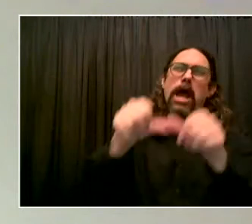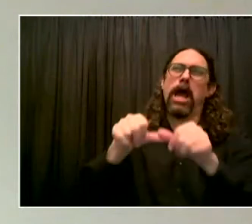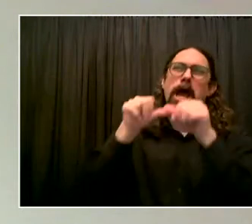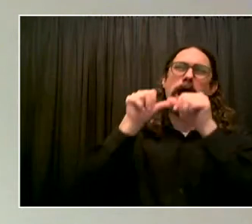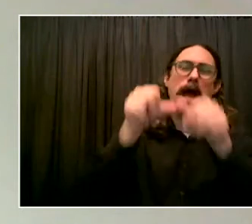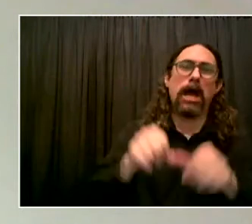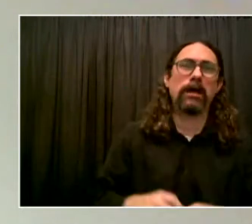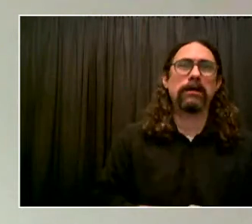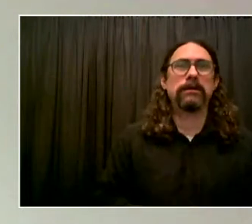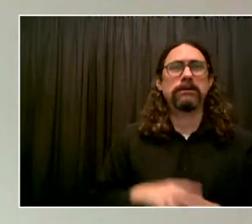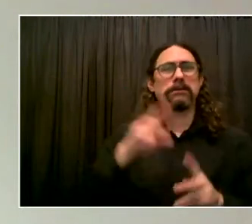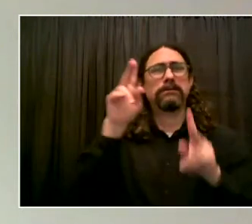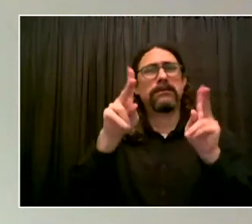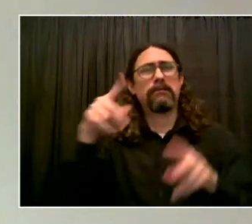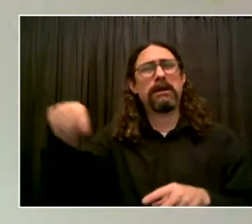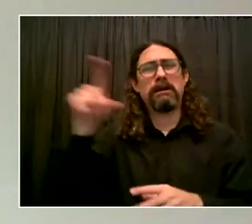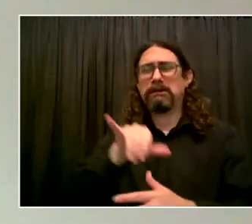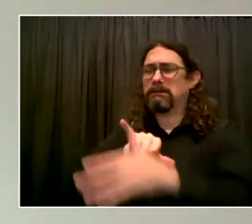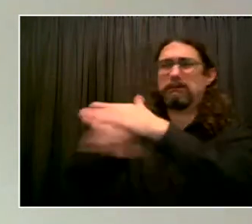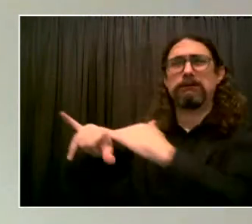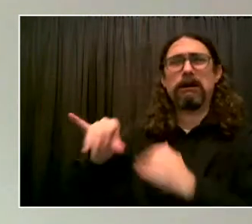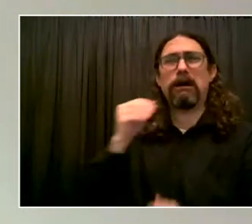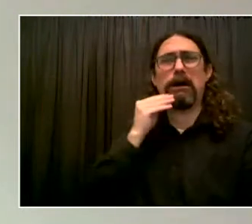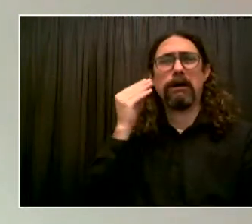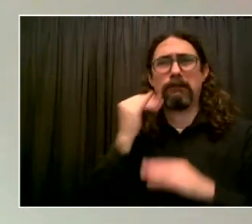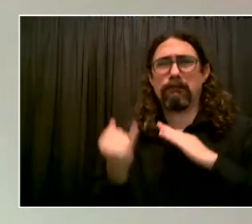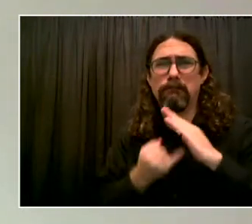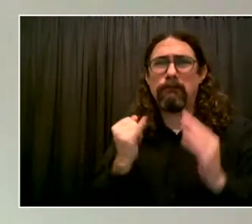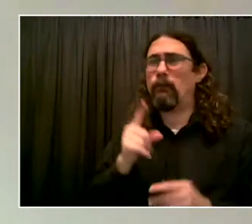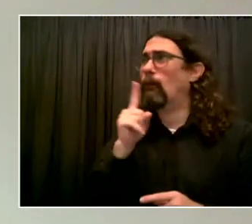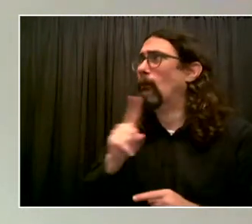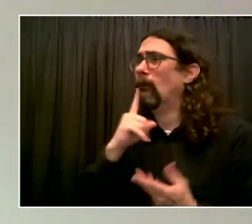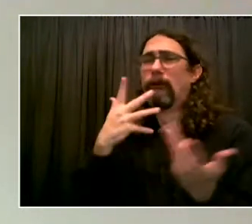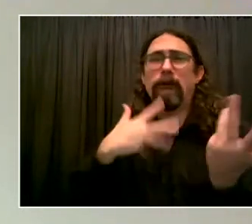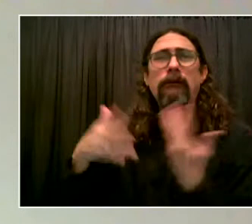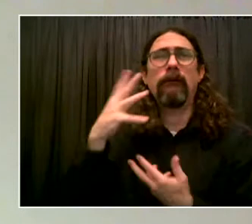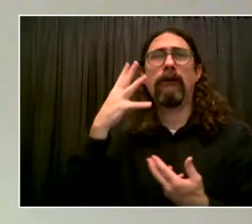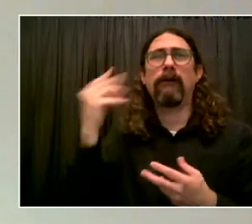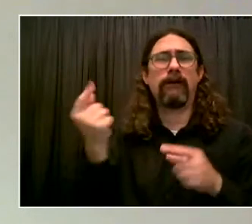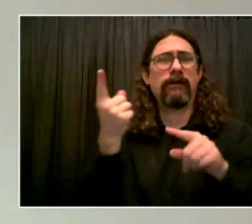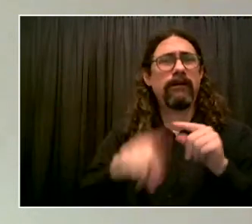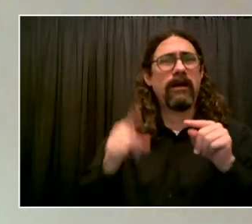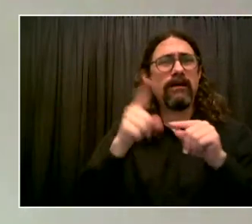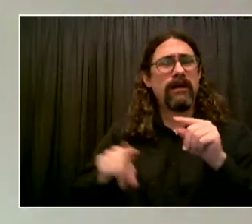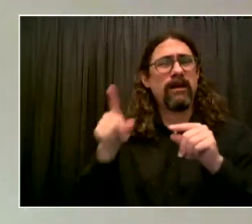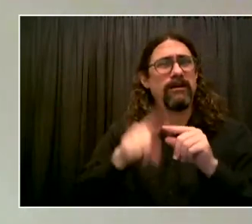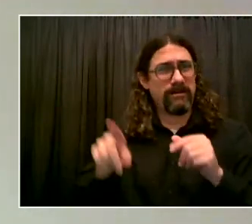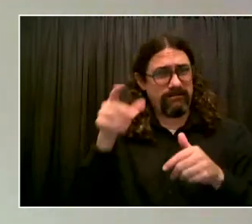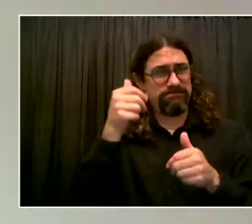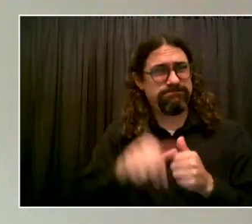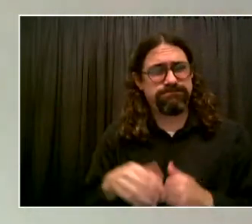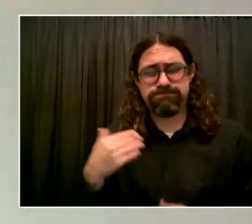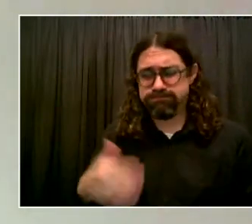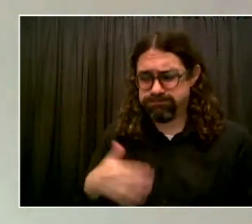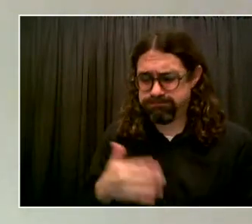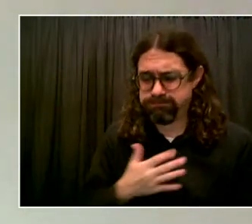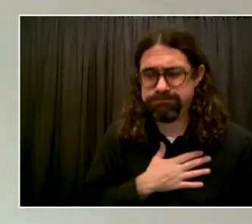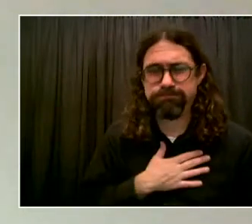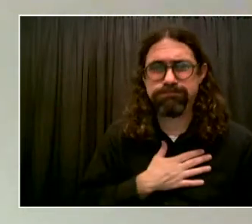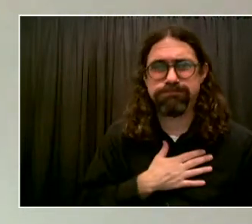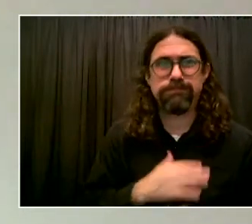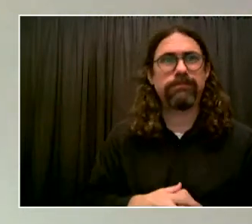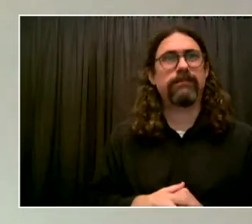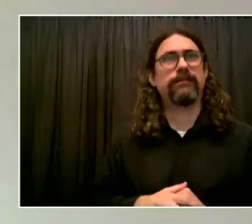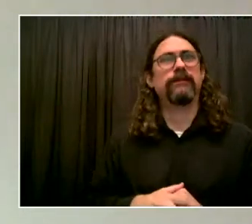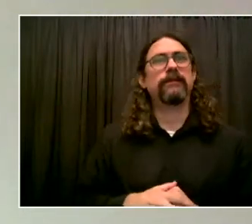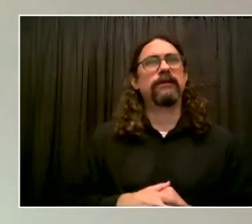coming out of. And we finally have to put an end to it. For it's an episode that should never happen again, that we should be better prepared